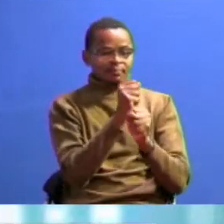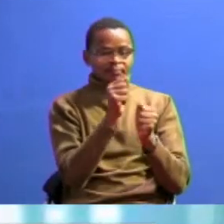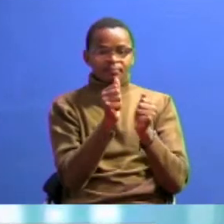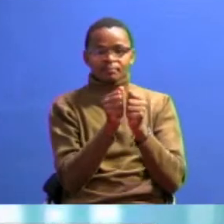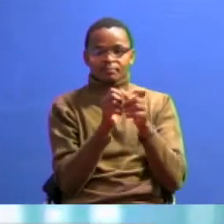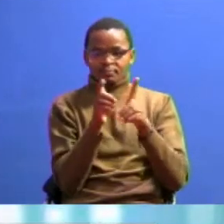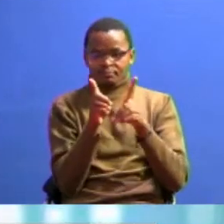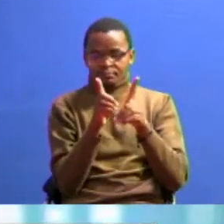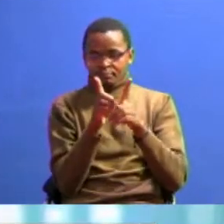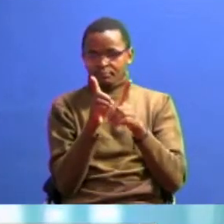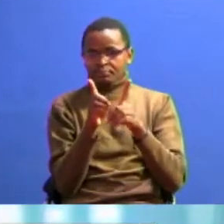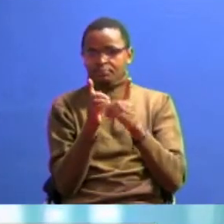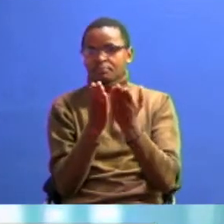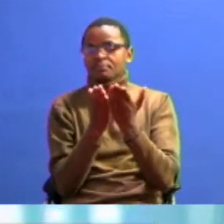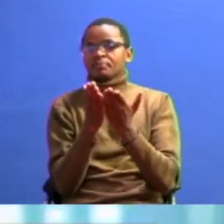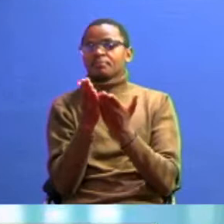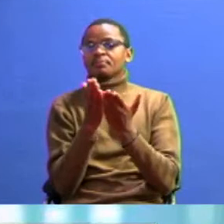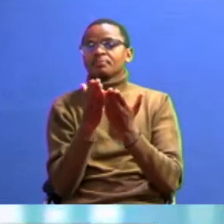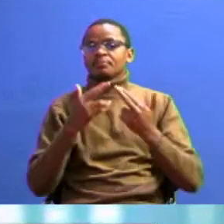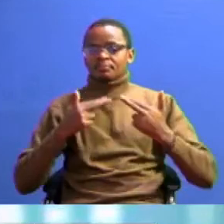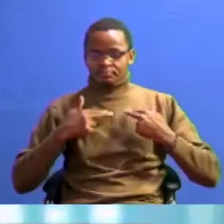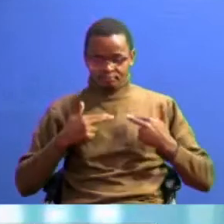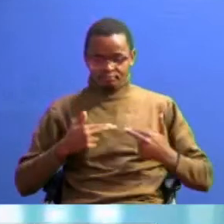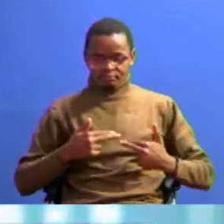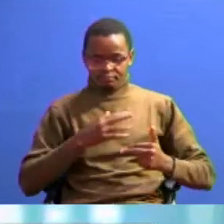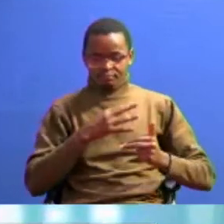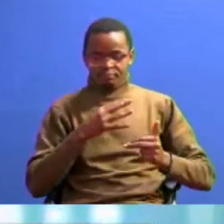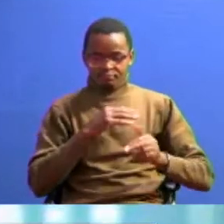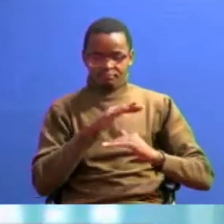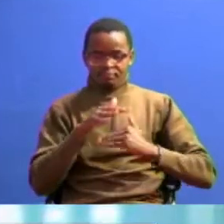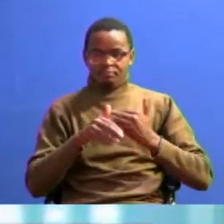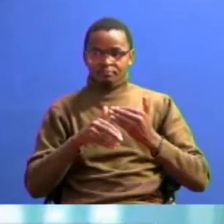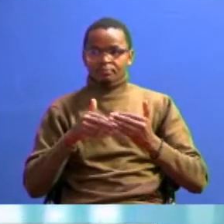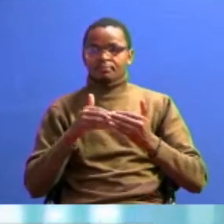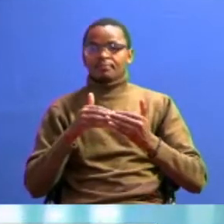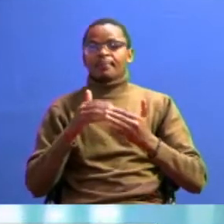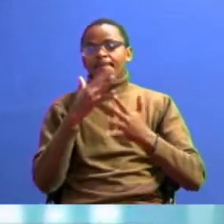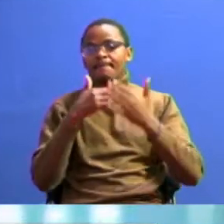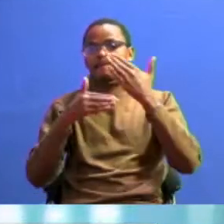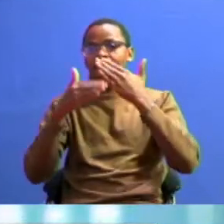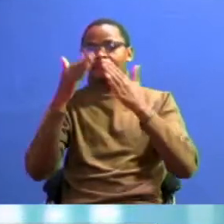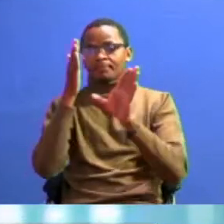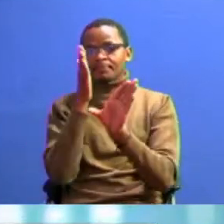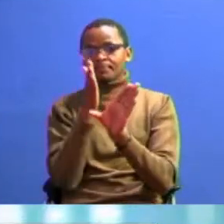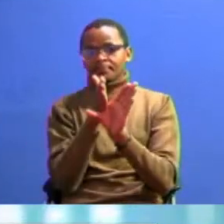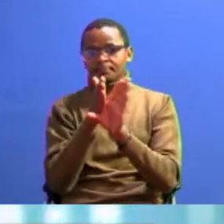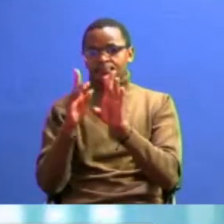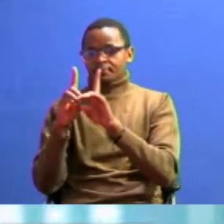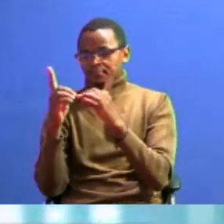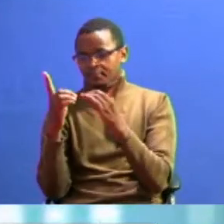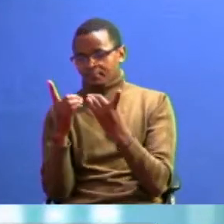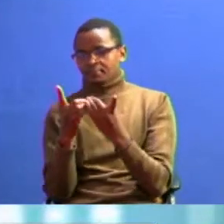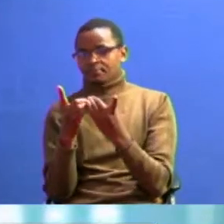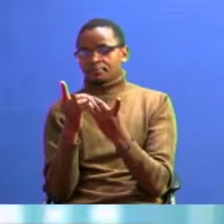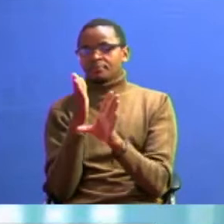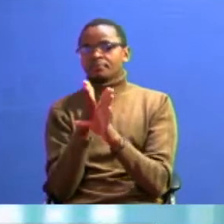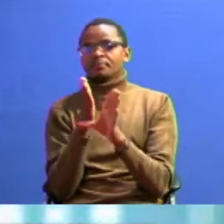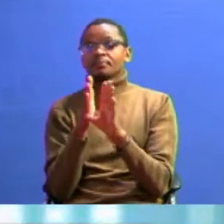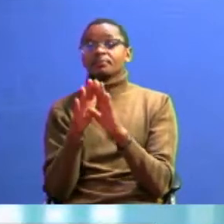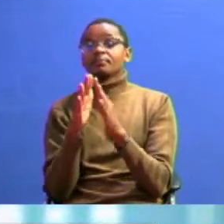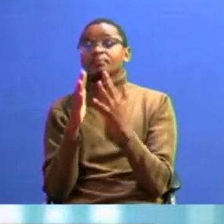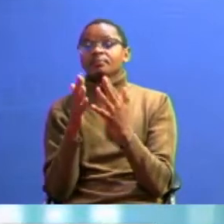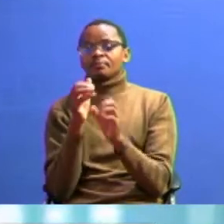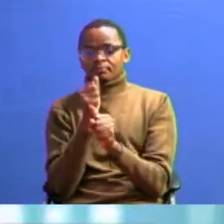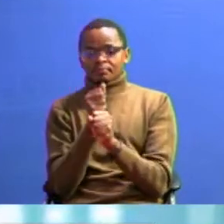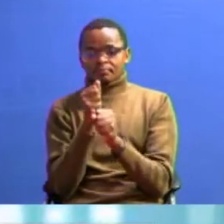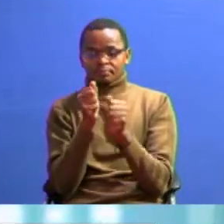Directorate of Wellness Services and Health Services, and all the players in the university, Department of Psychology, Department of Psychiatry, how can we work